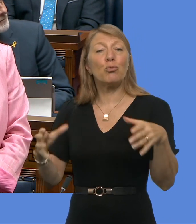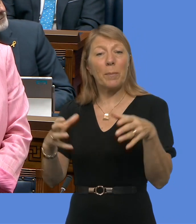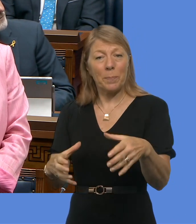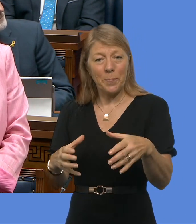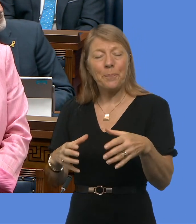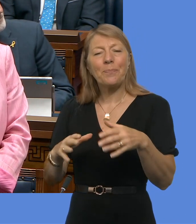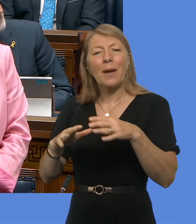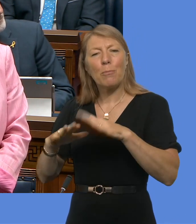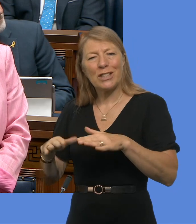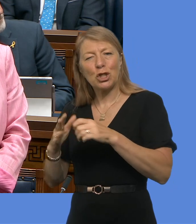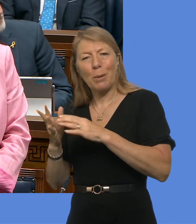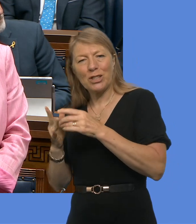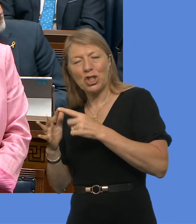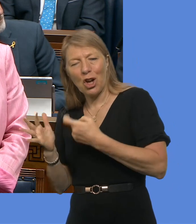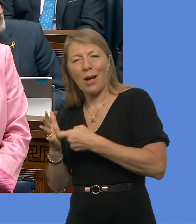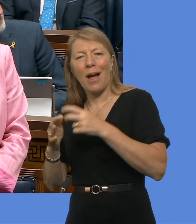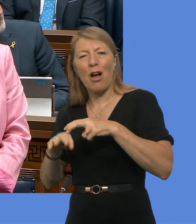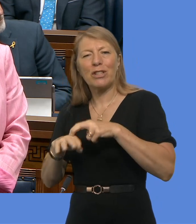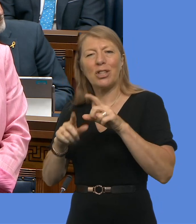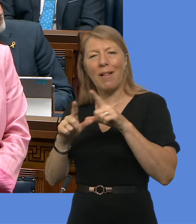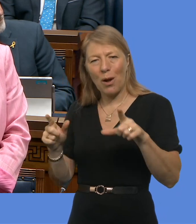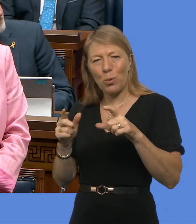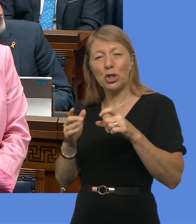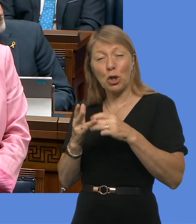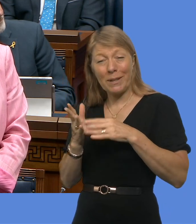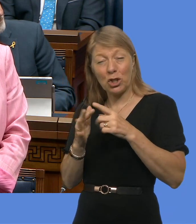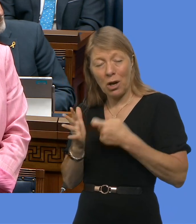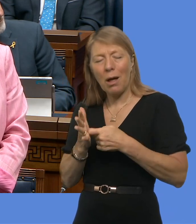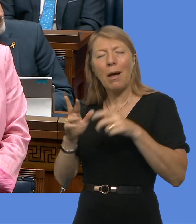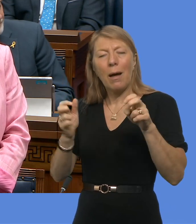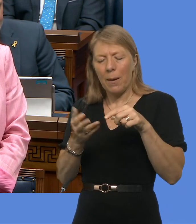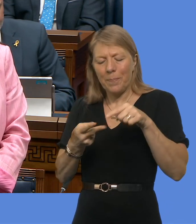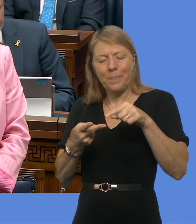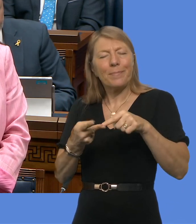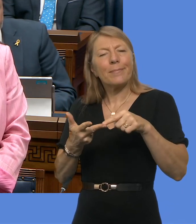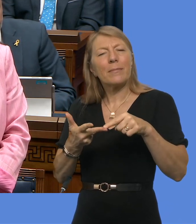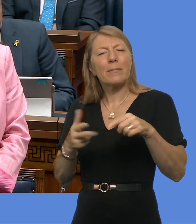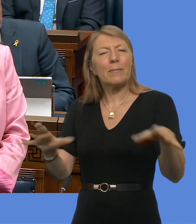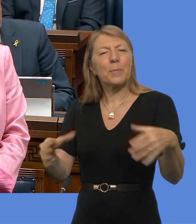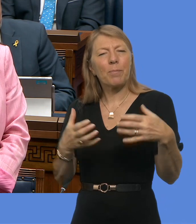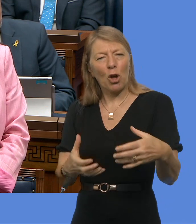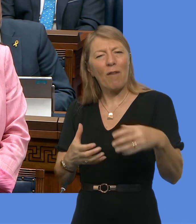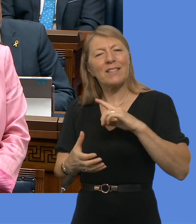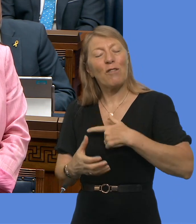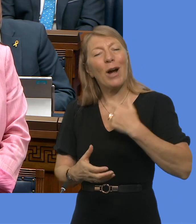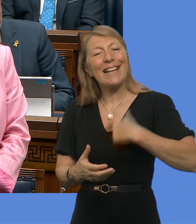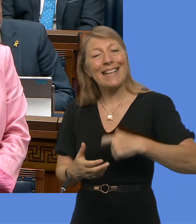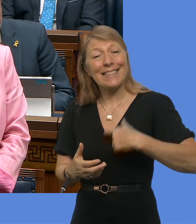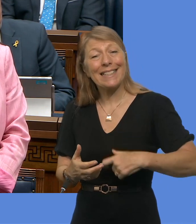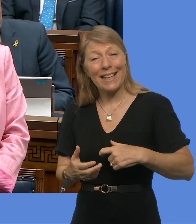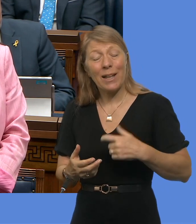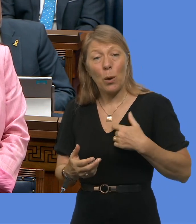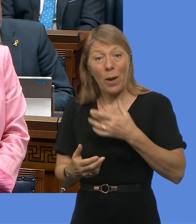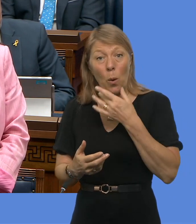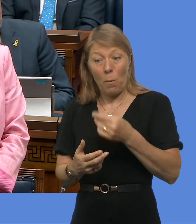Language Commissioner and the Office for Identity, and we hope to and we intend to go out for the appointments process for all three, those two commissioner posts and